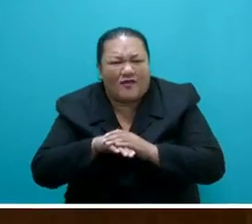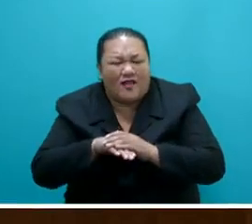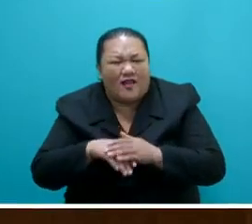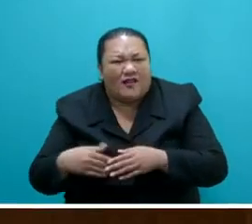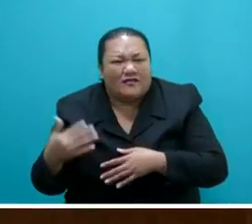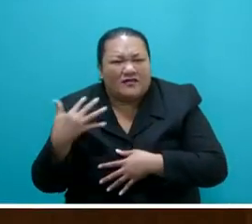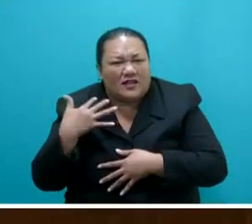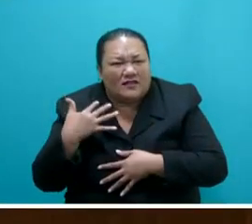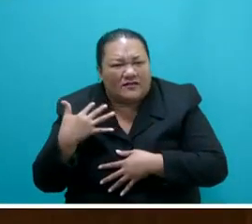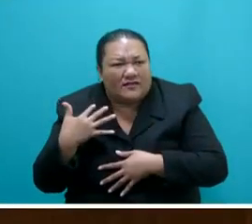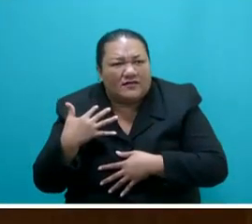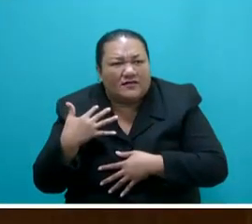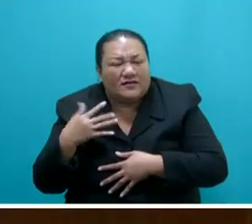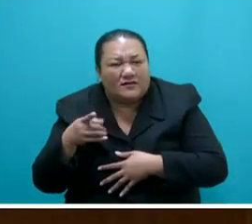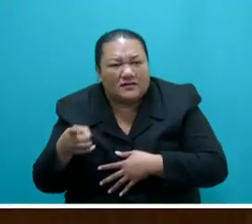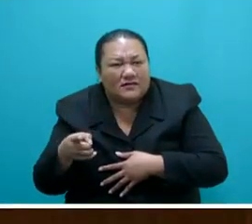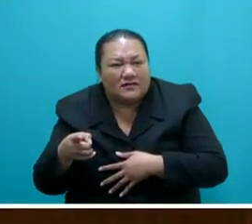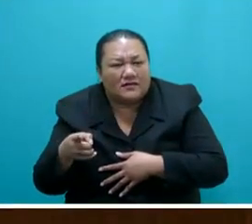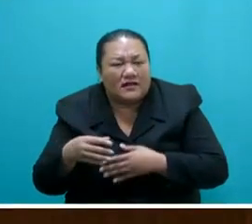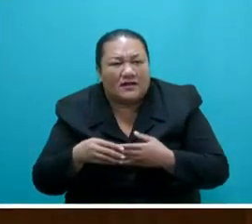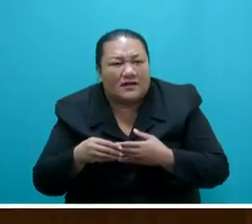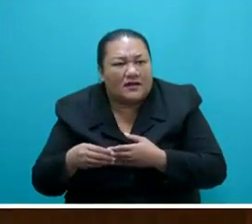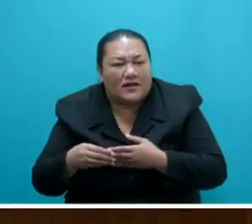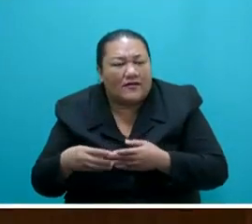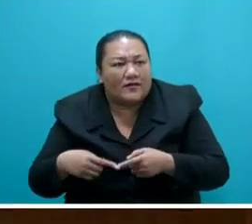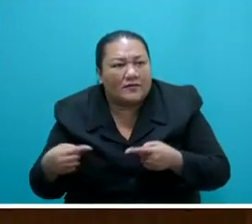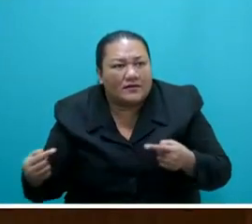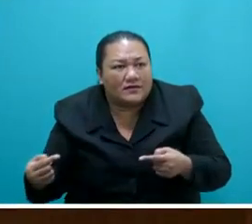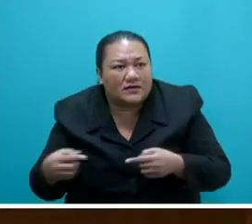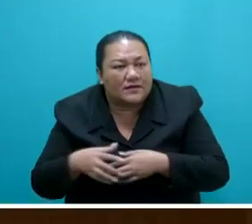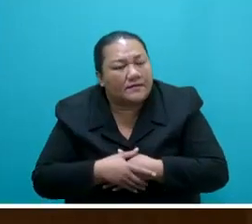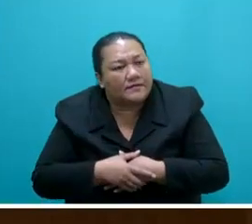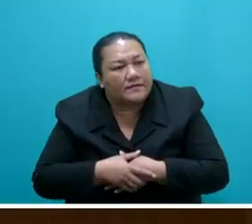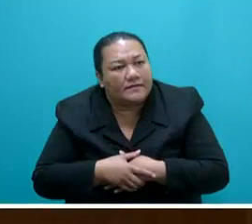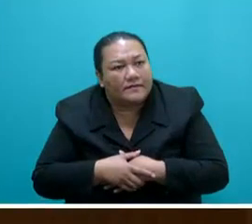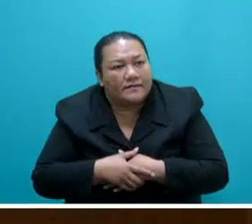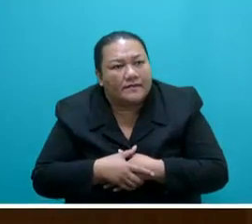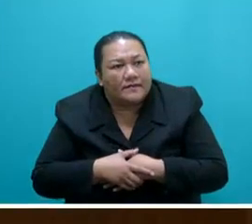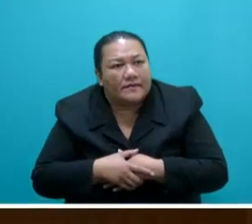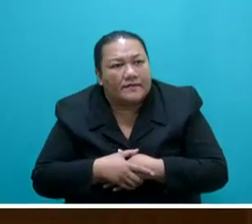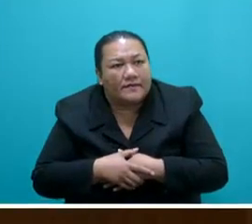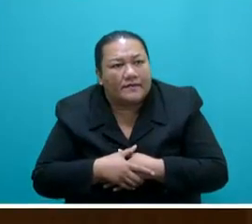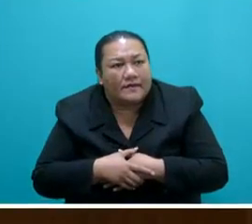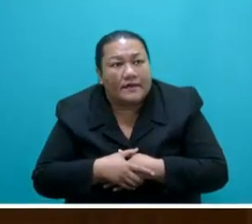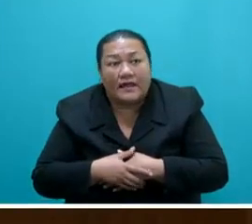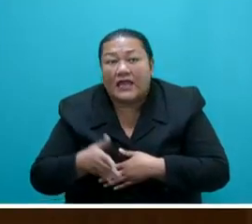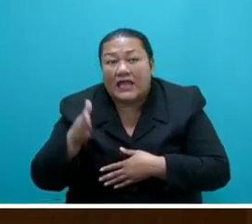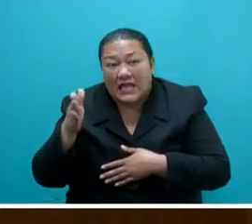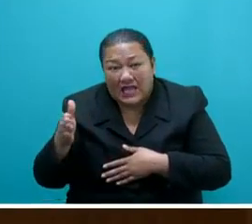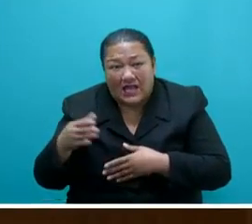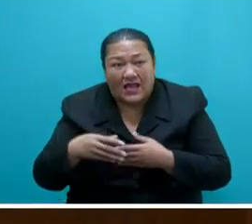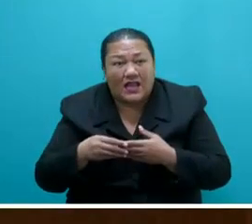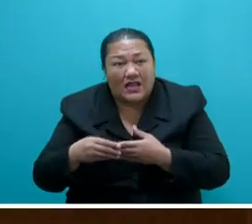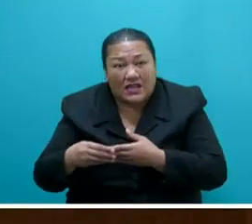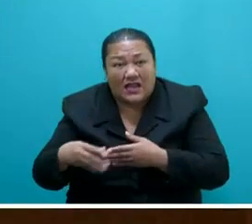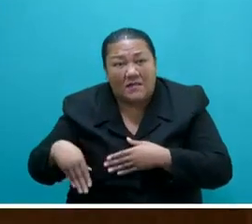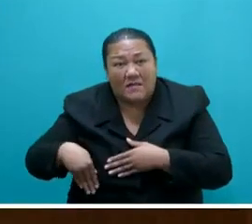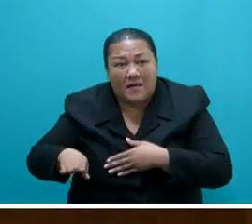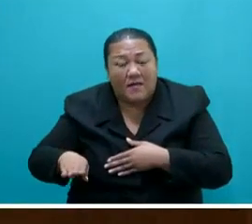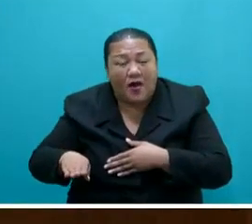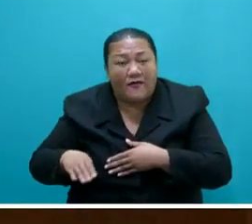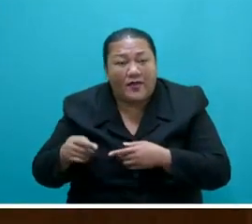Herein, Mr. Speaker, lies the problem. You see, Honorable Speaker, he is leading the rest of the members of the